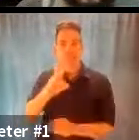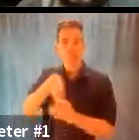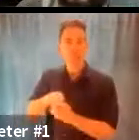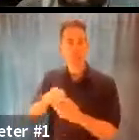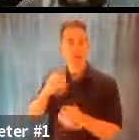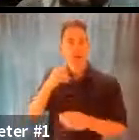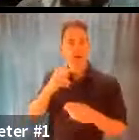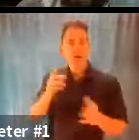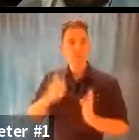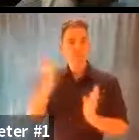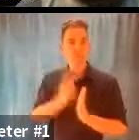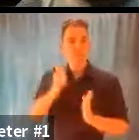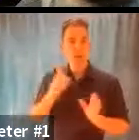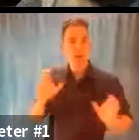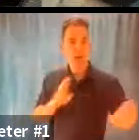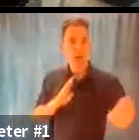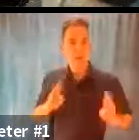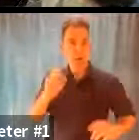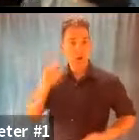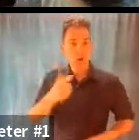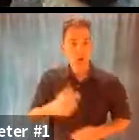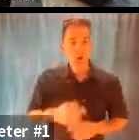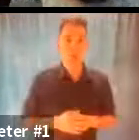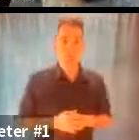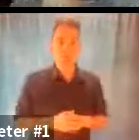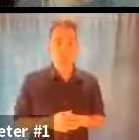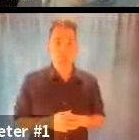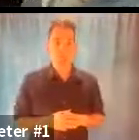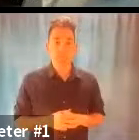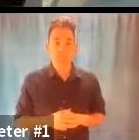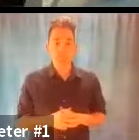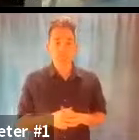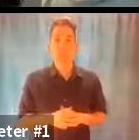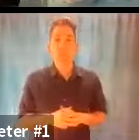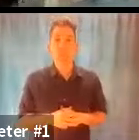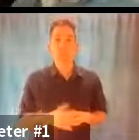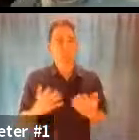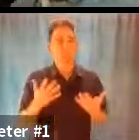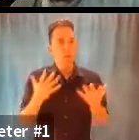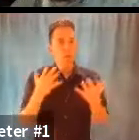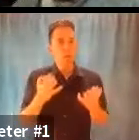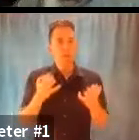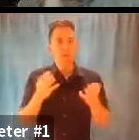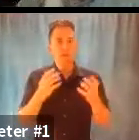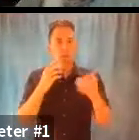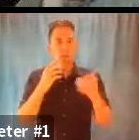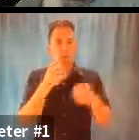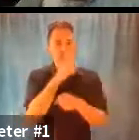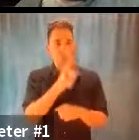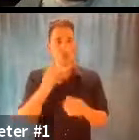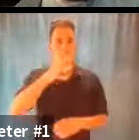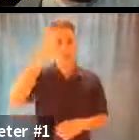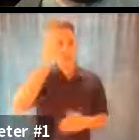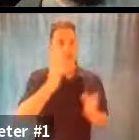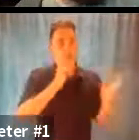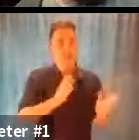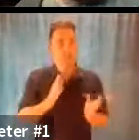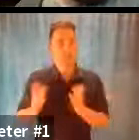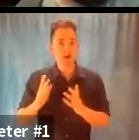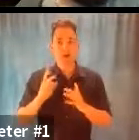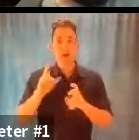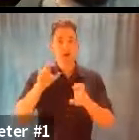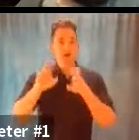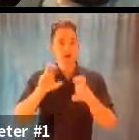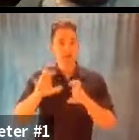intelligent society invests in equipping its people to be productive parents. So investing in parent education will make a